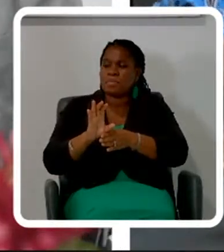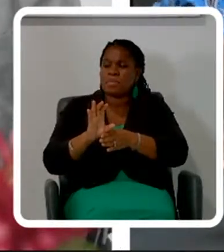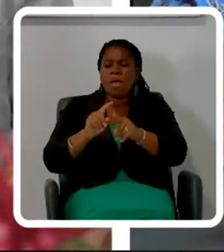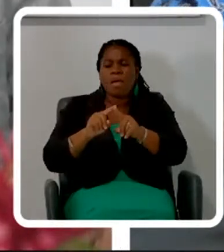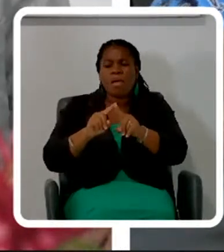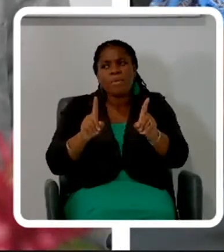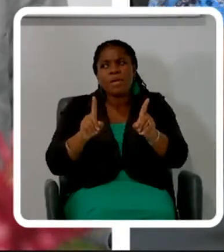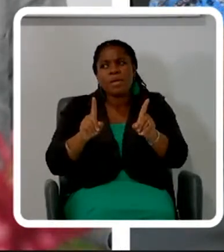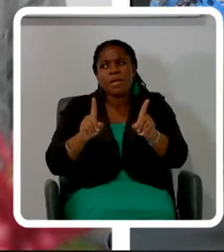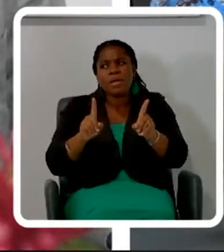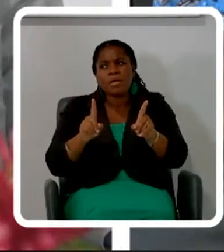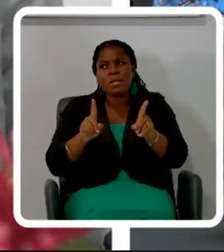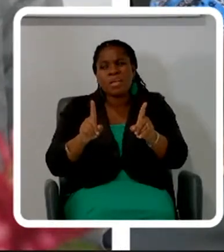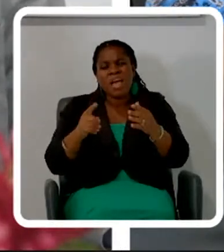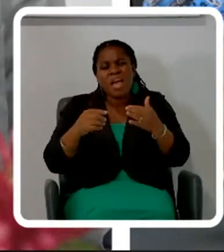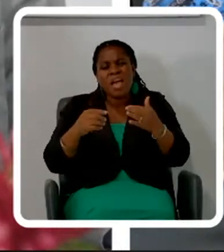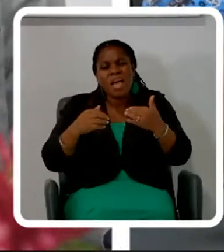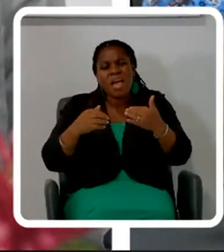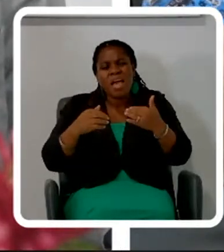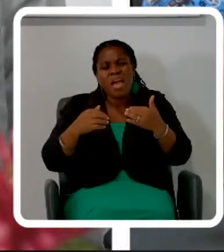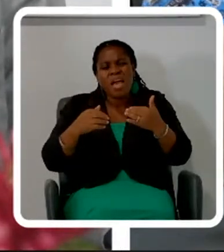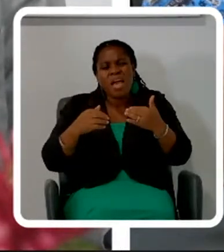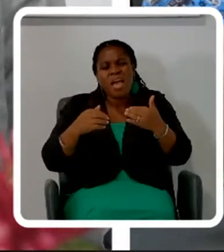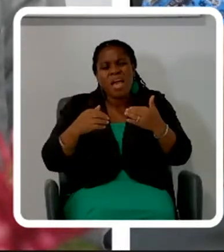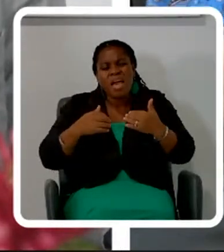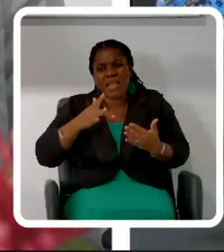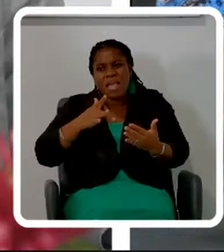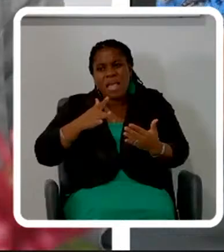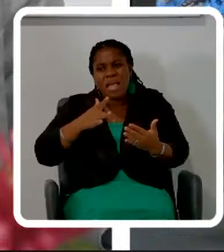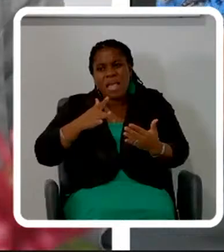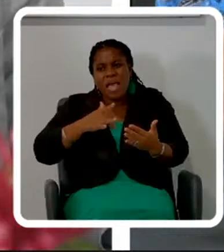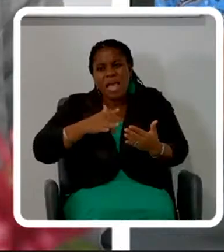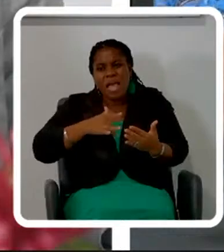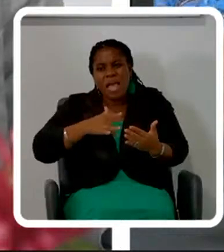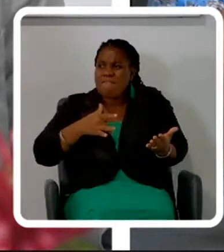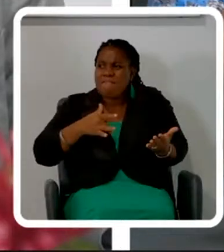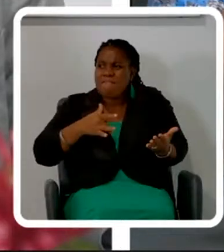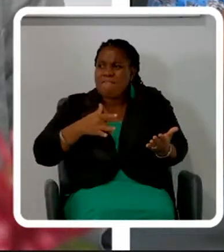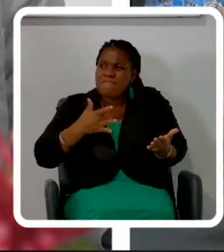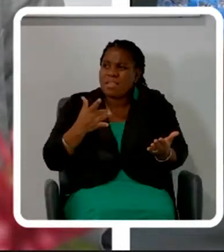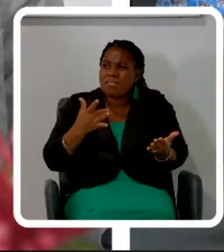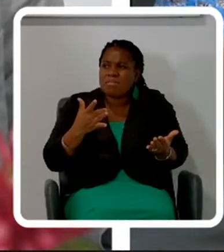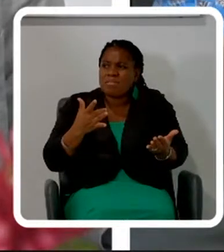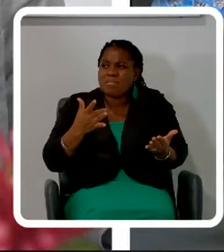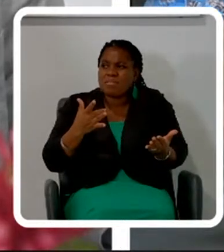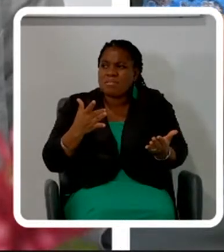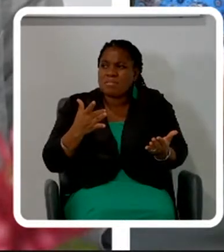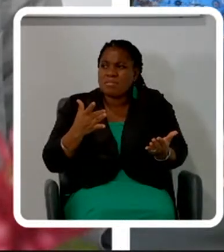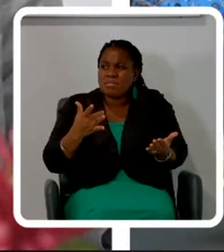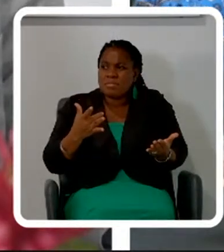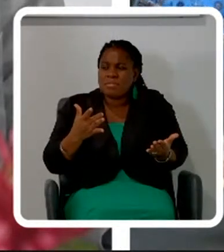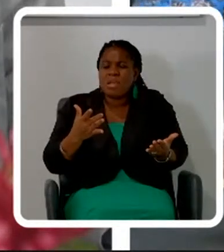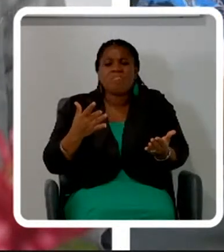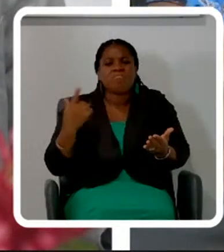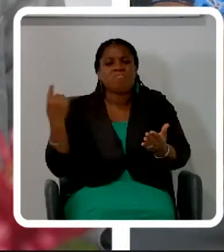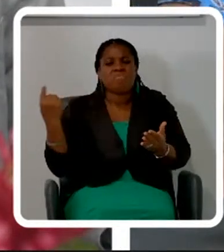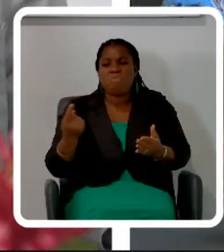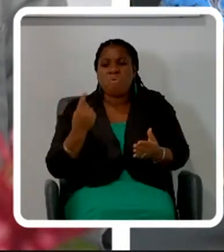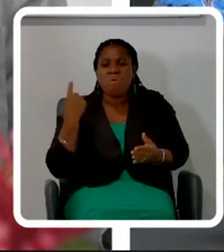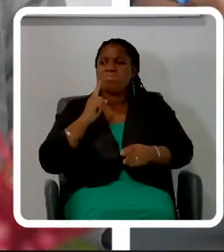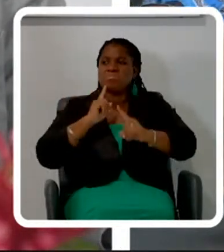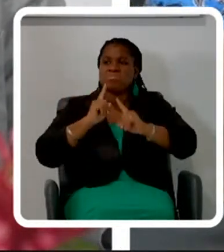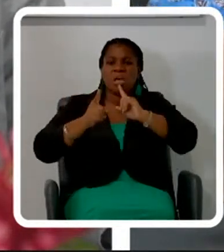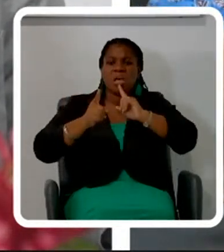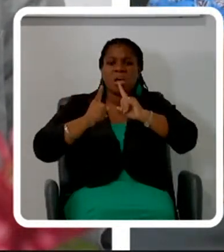However, there is a sense prevailing now that talk is not being translated